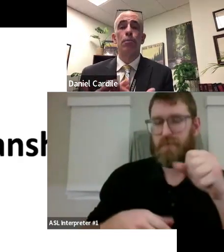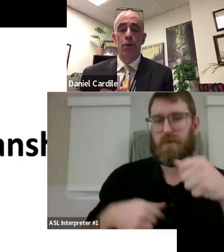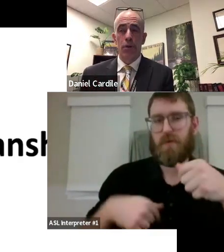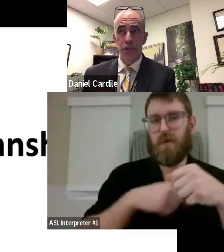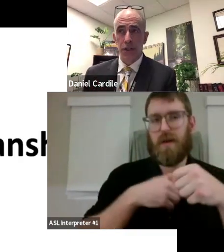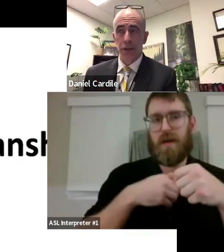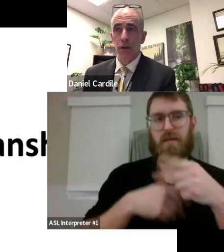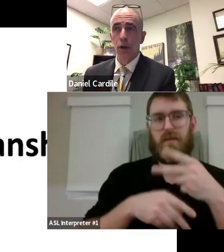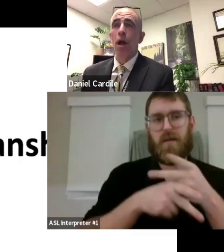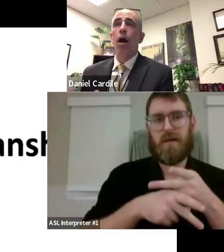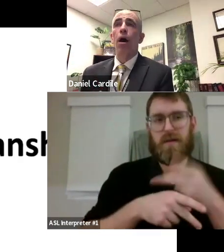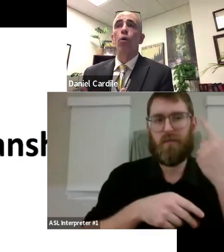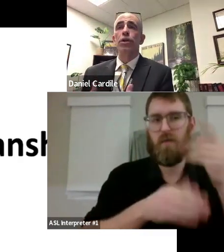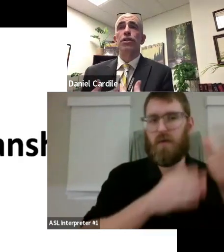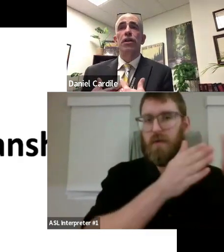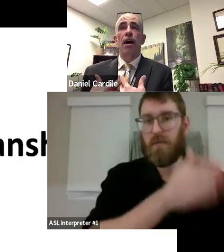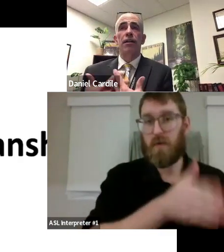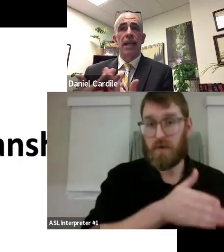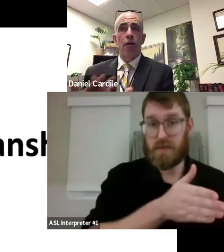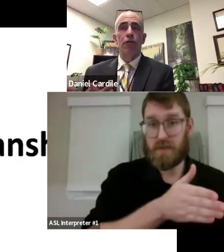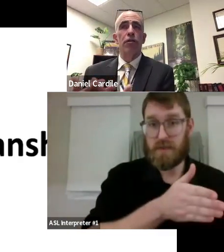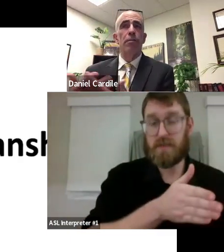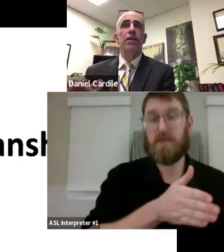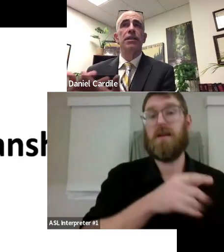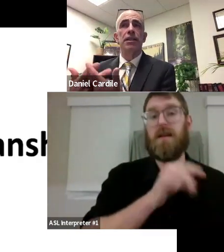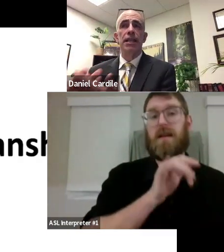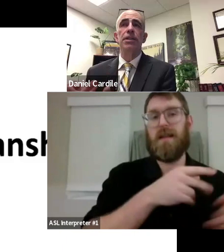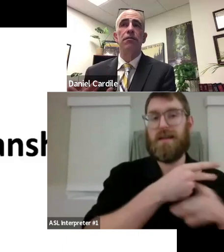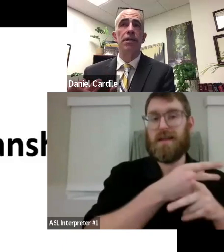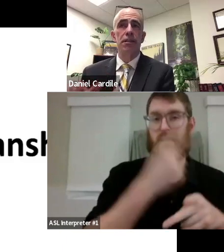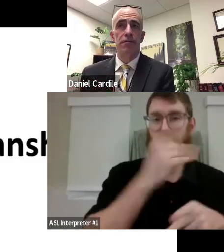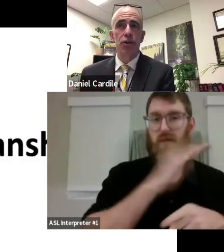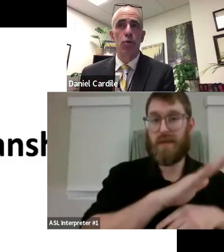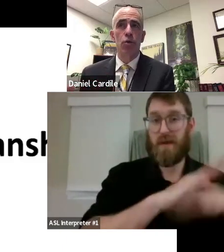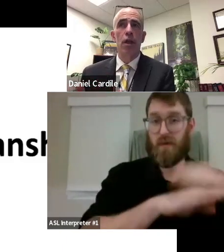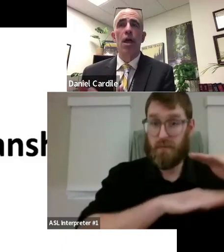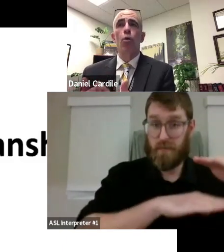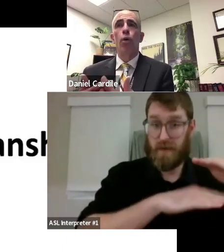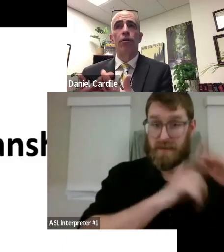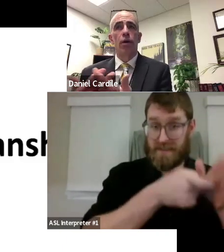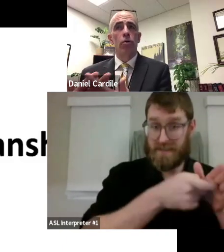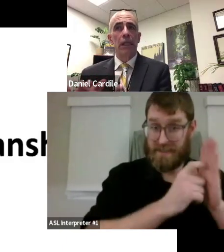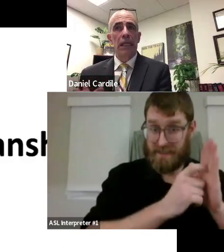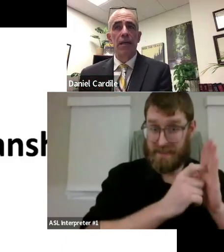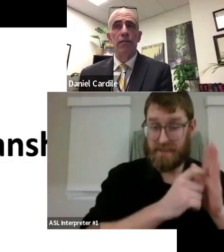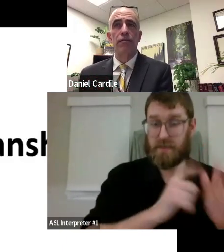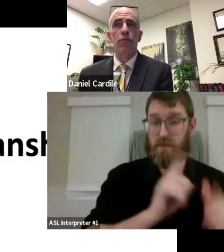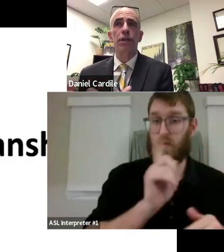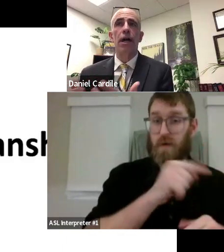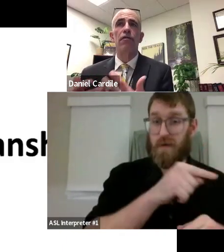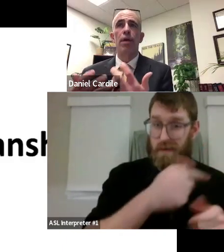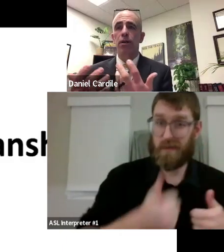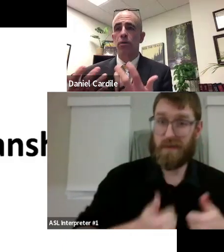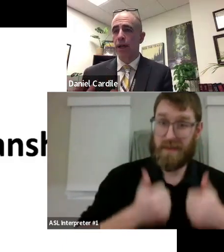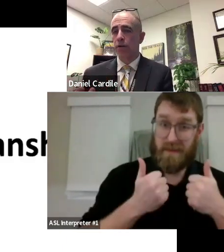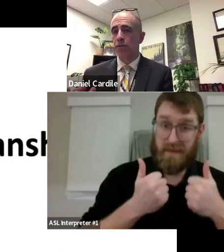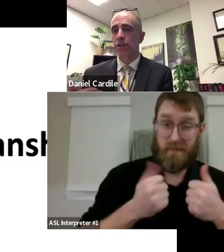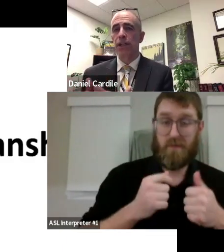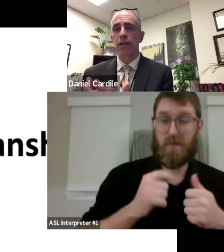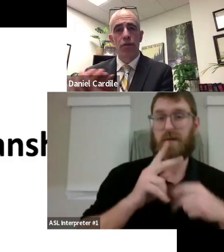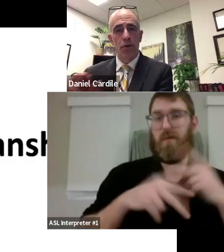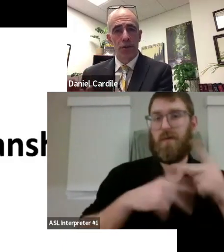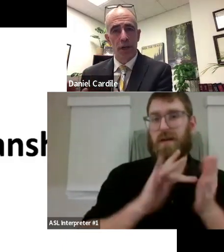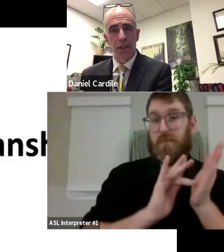the person, which is caring for the basic needs of the individual, where they will live, what kind of medical